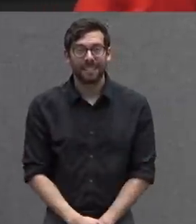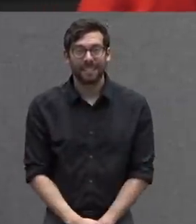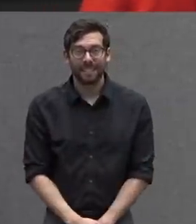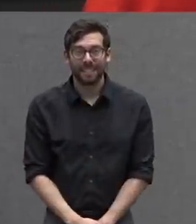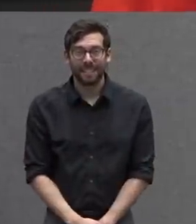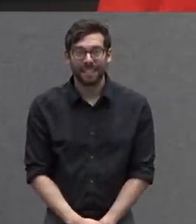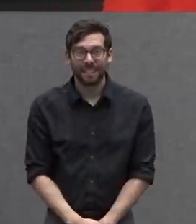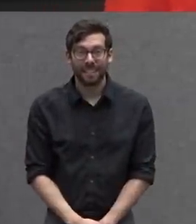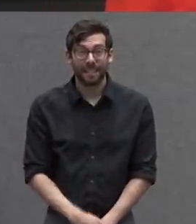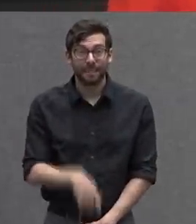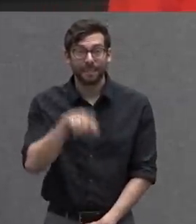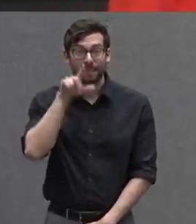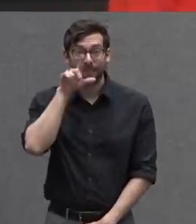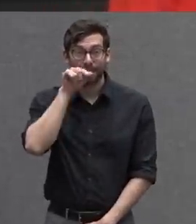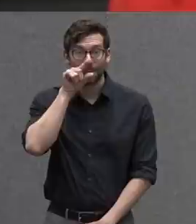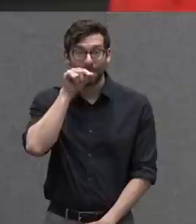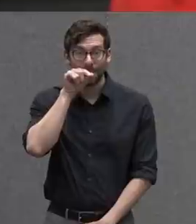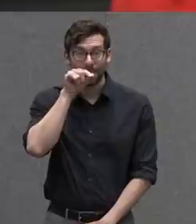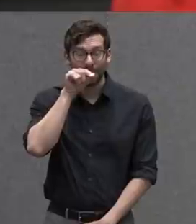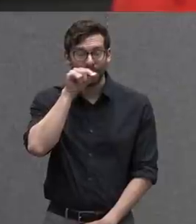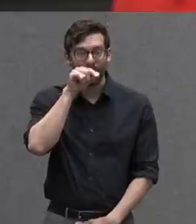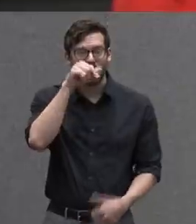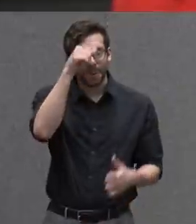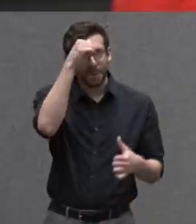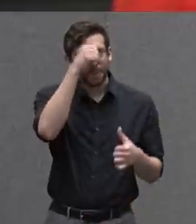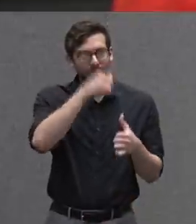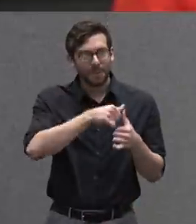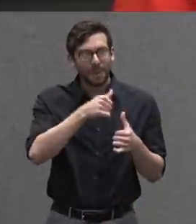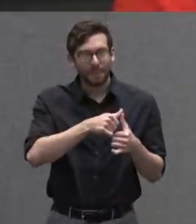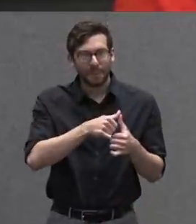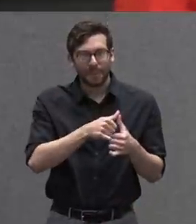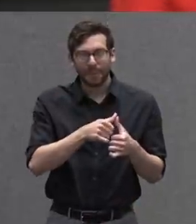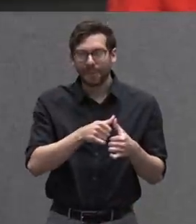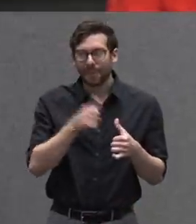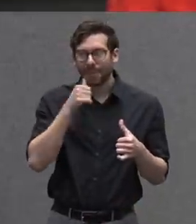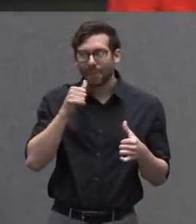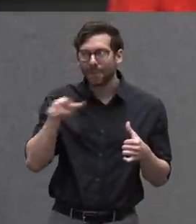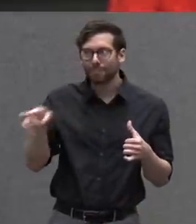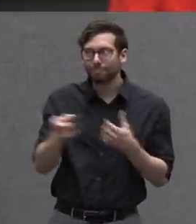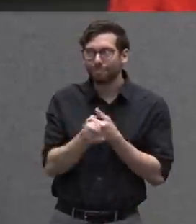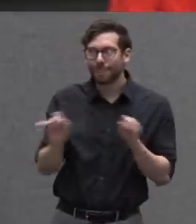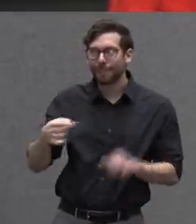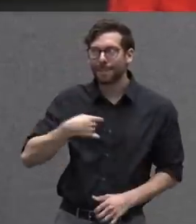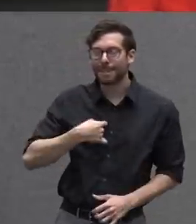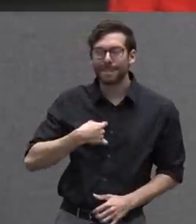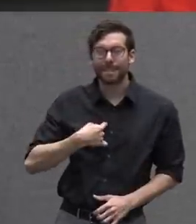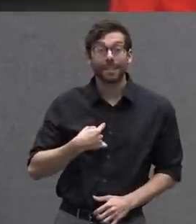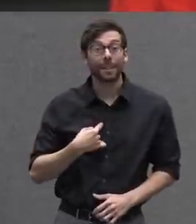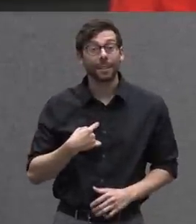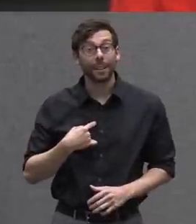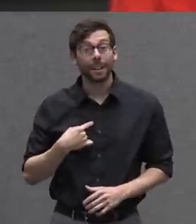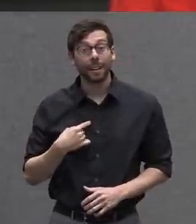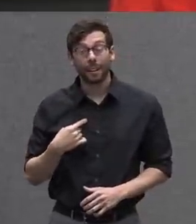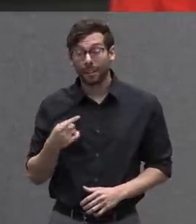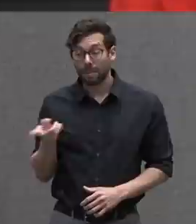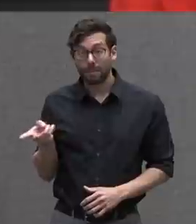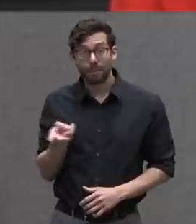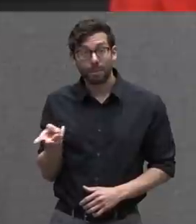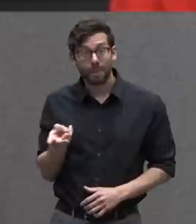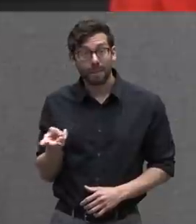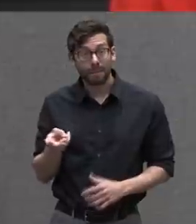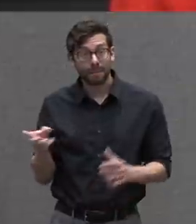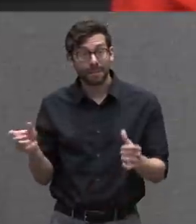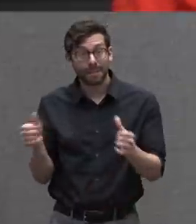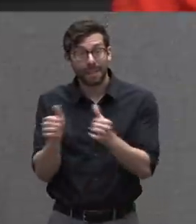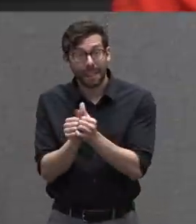So the bird remembered who saved it. And together they start to draw.